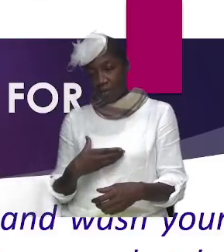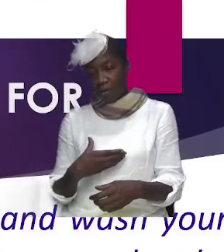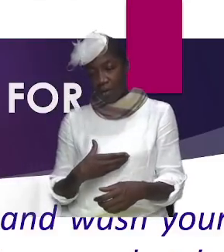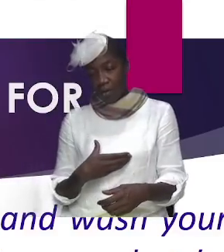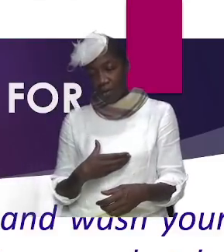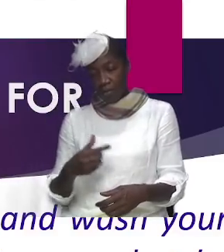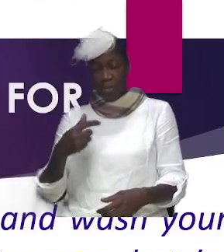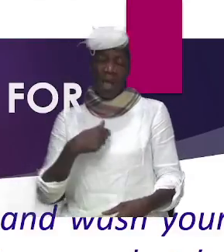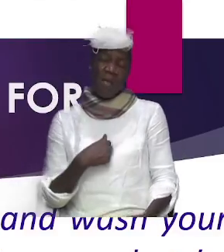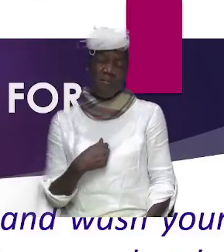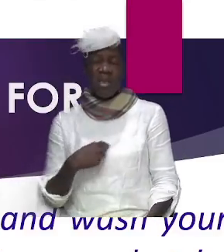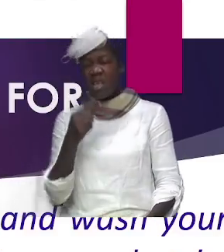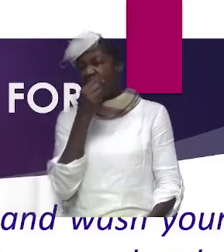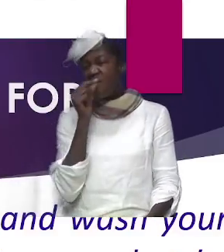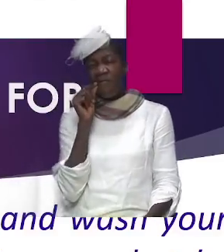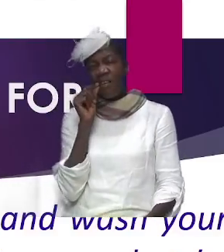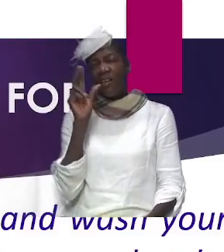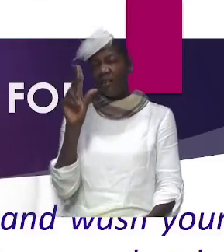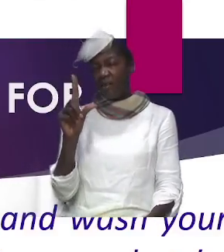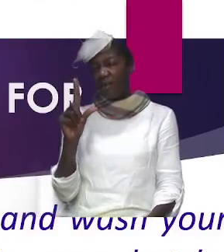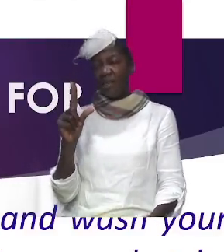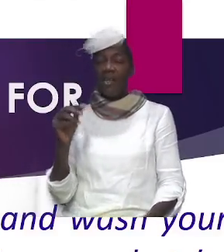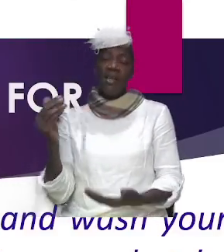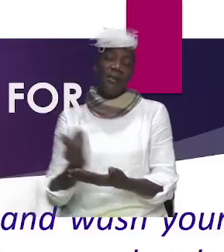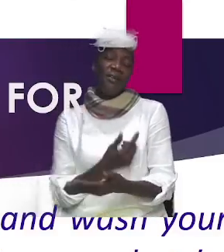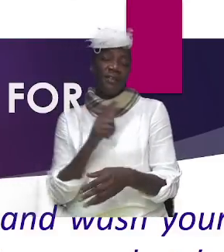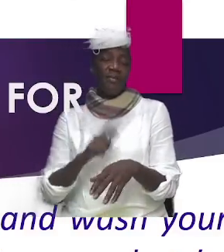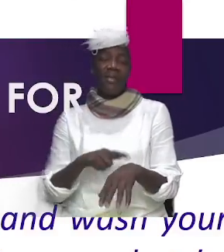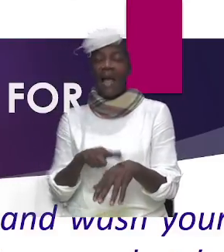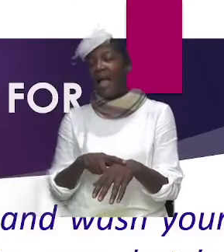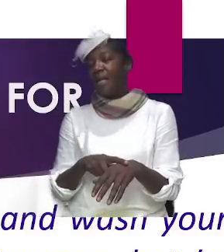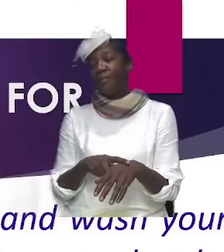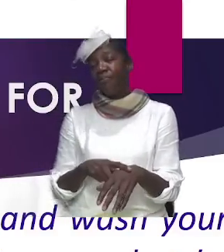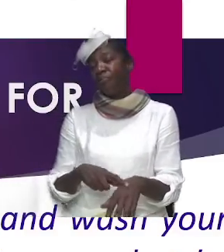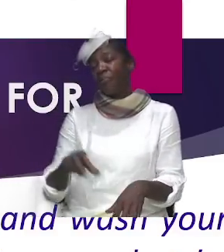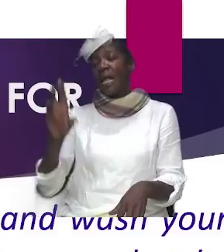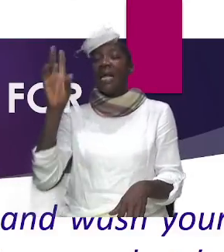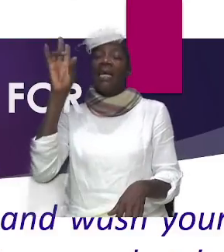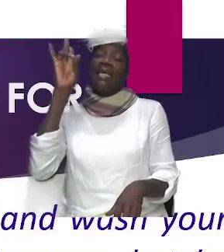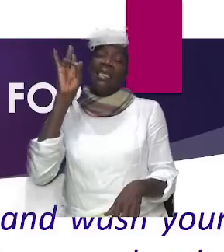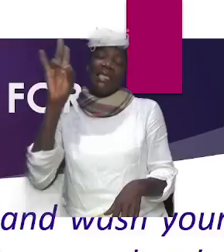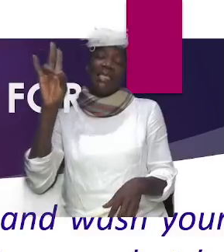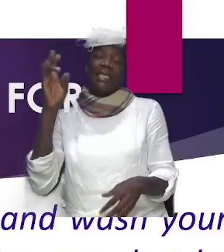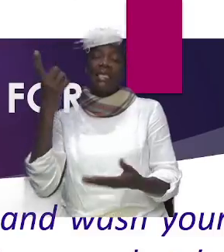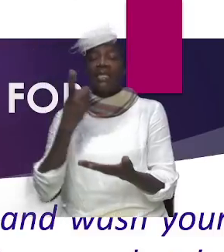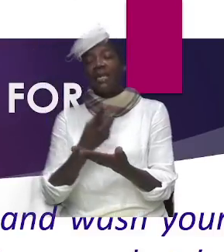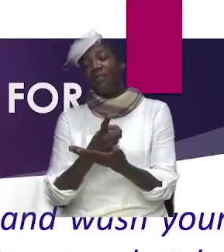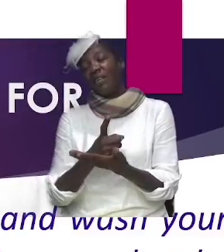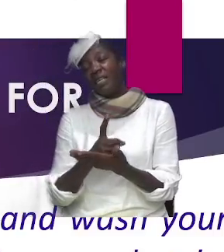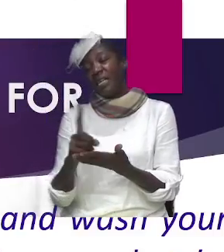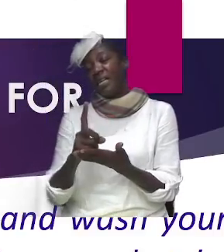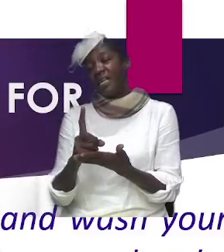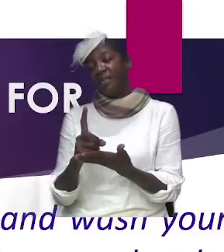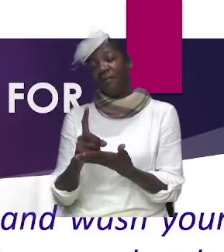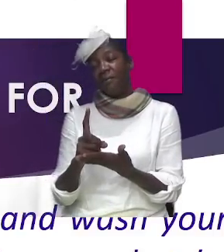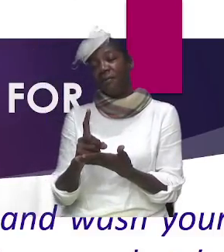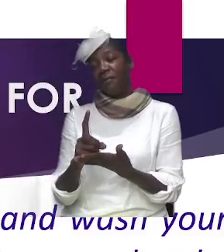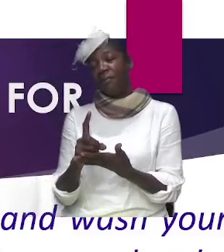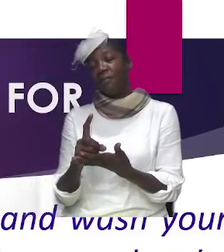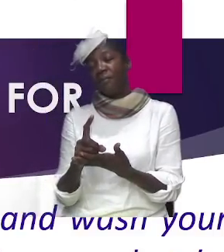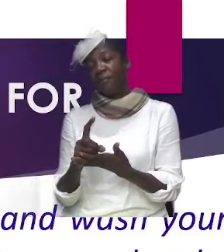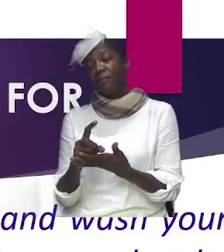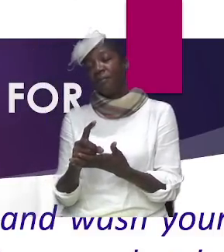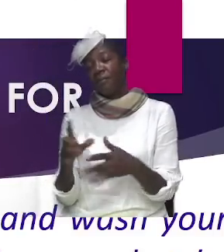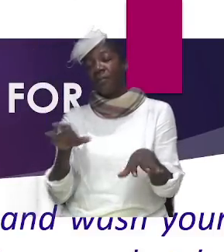I fast, you know. And sometimes it's 7 days every month I do 7 days, and we're telling the whole world quietly, but everybody. So we don't go